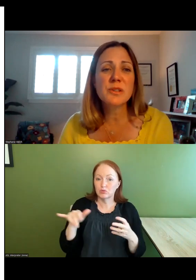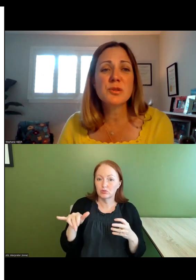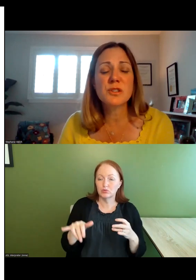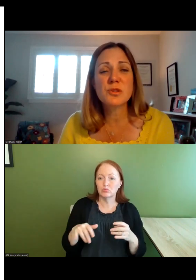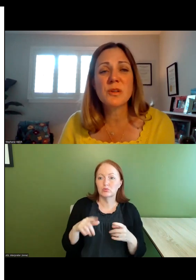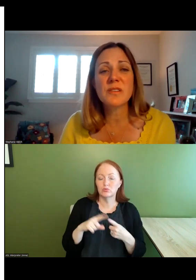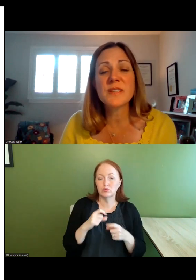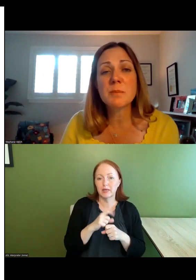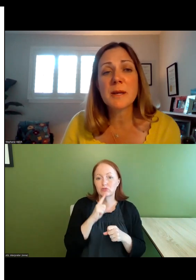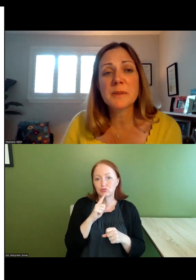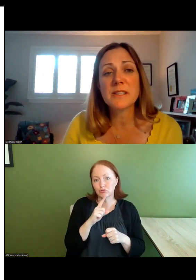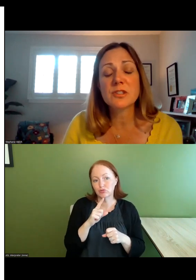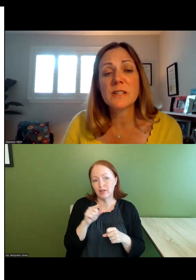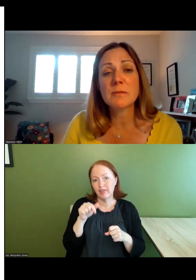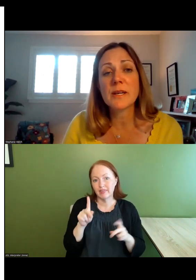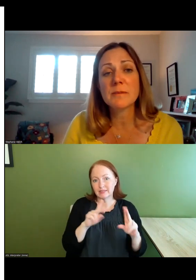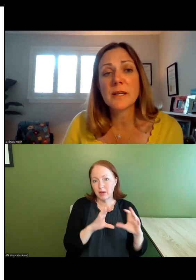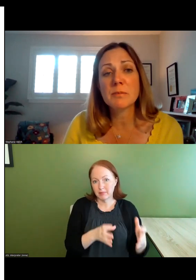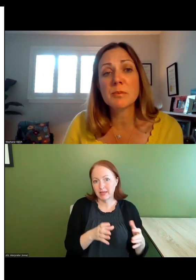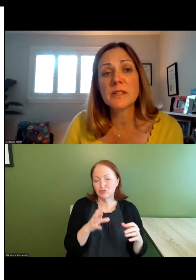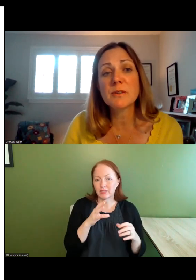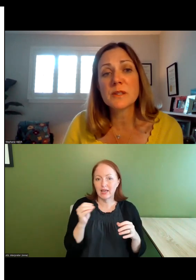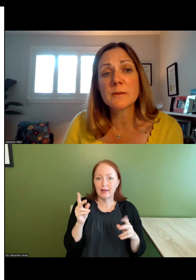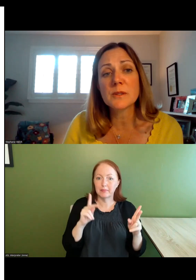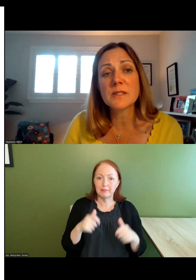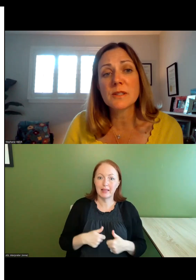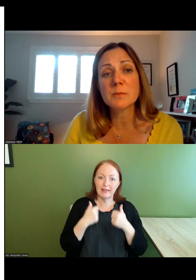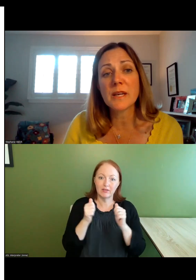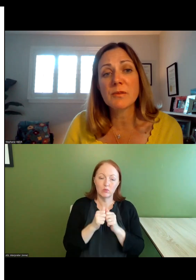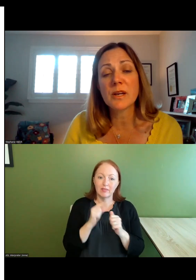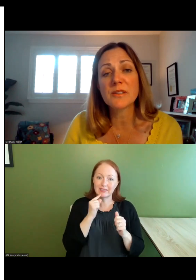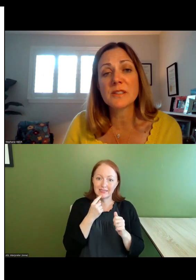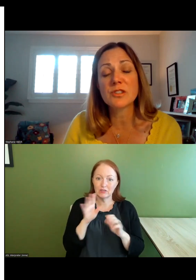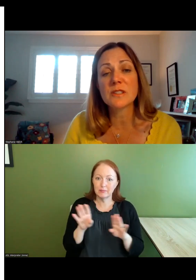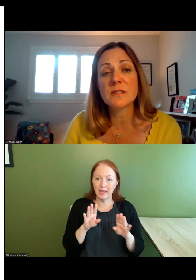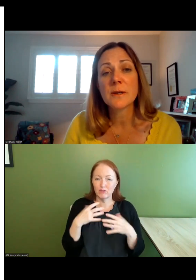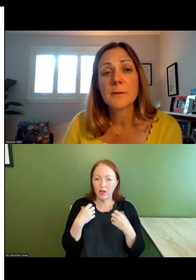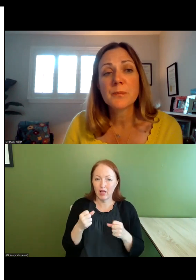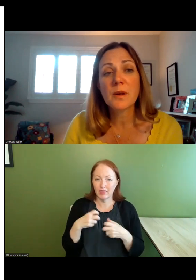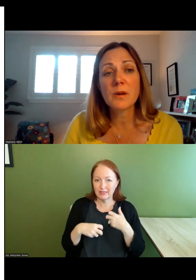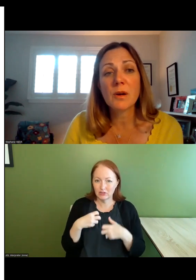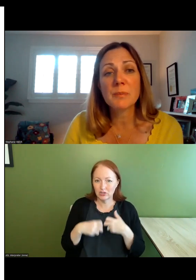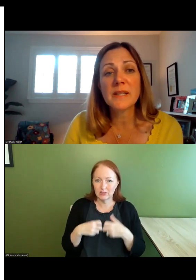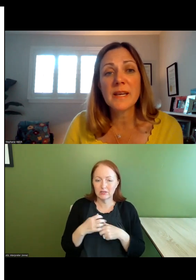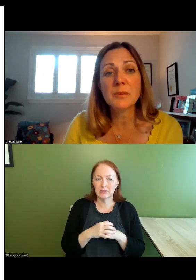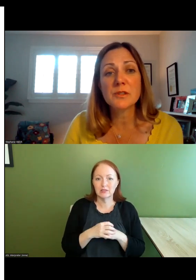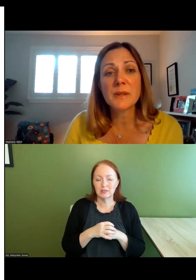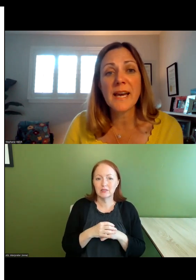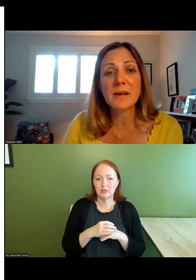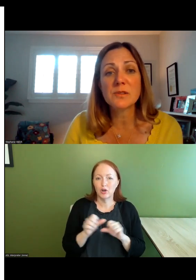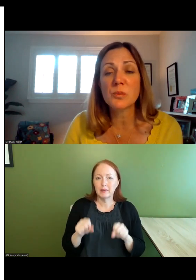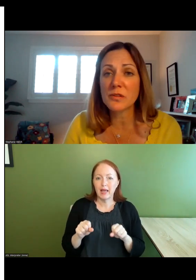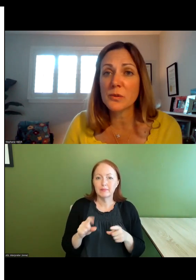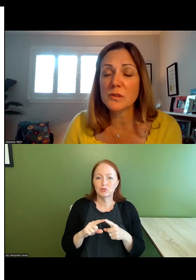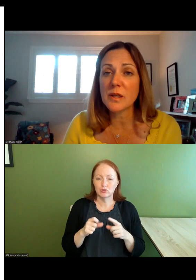in order to ensure that this population and people living with serious behavioral health conditions are being able to